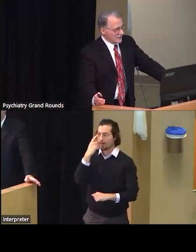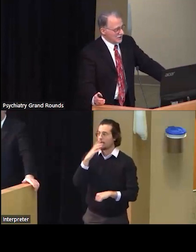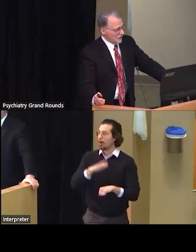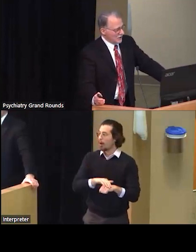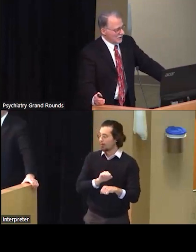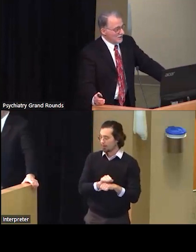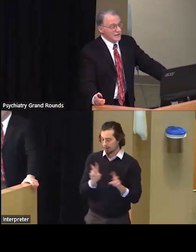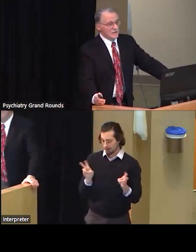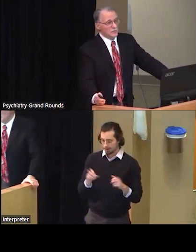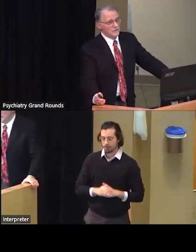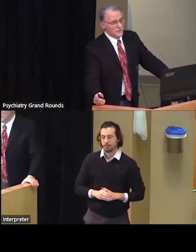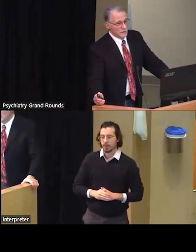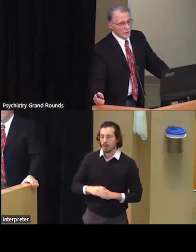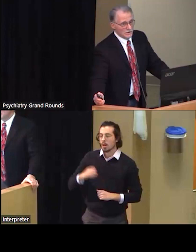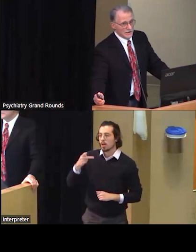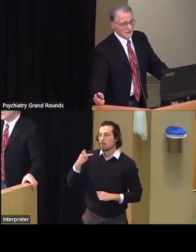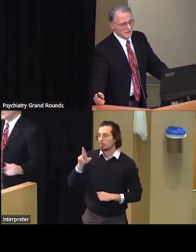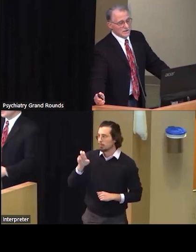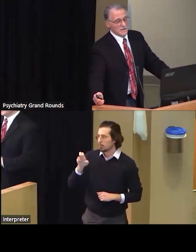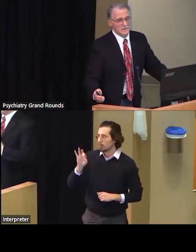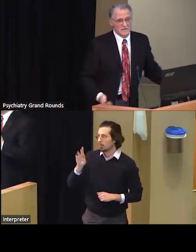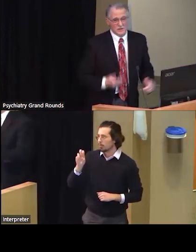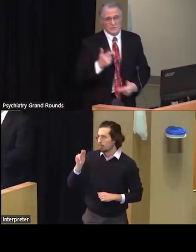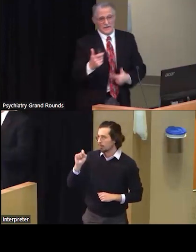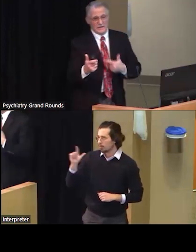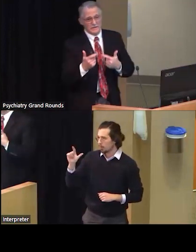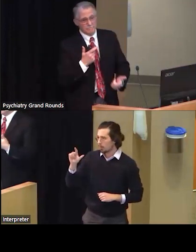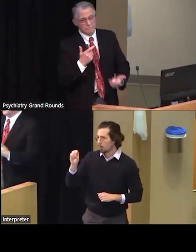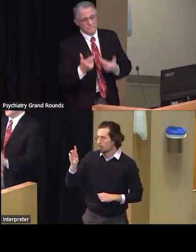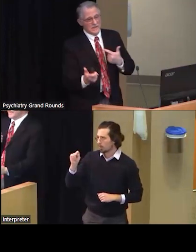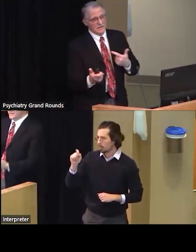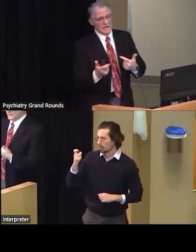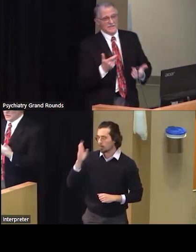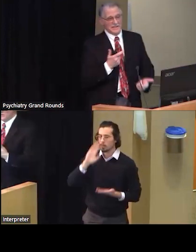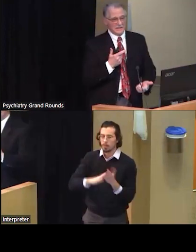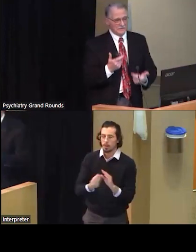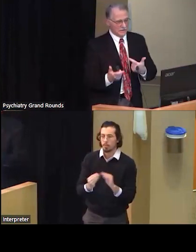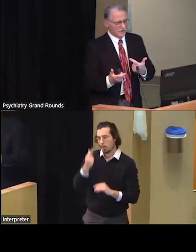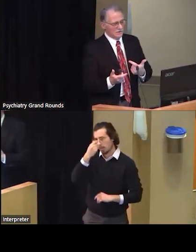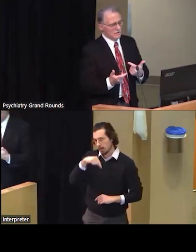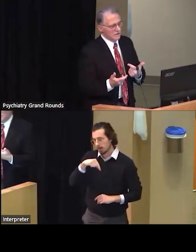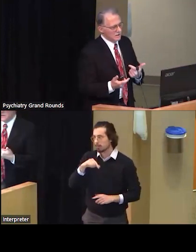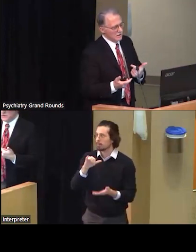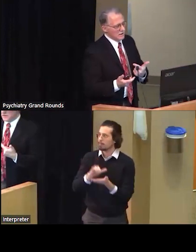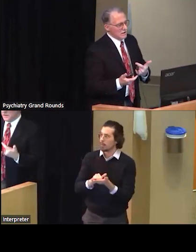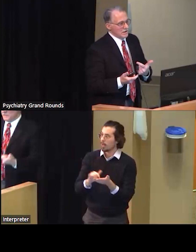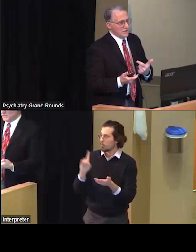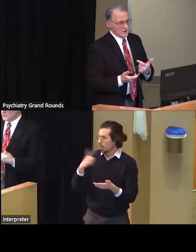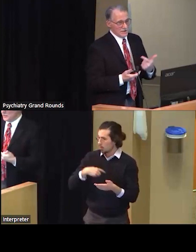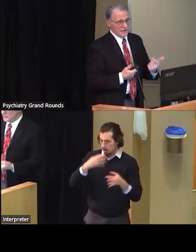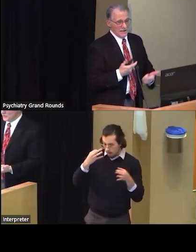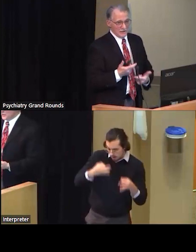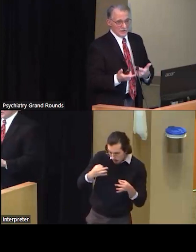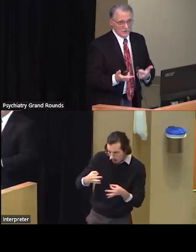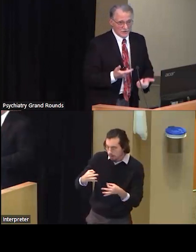some of the studies shown? Thinning of the prefrontal cortex. This is our decision maker, our executive function. There